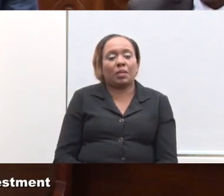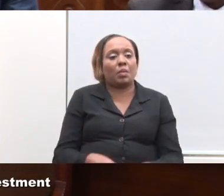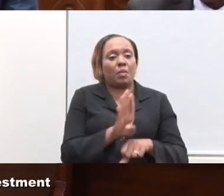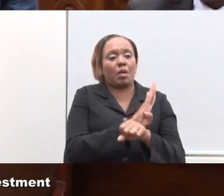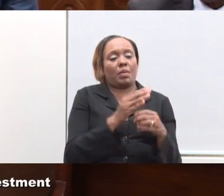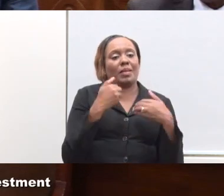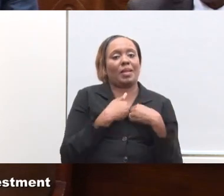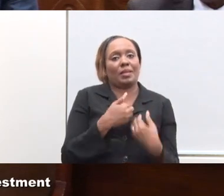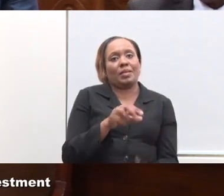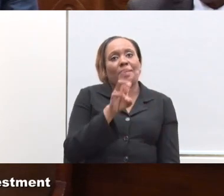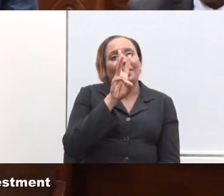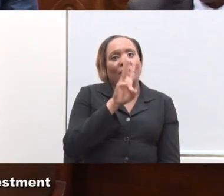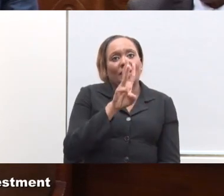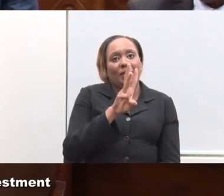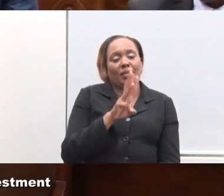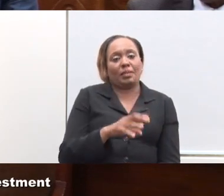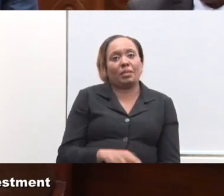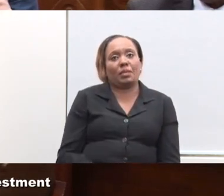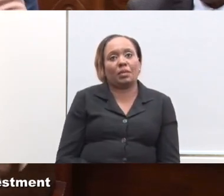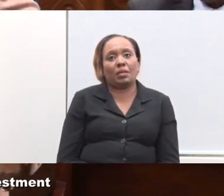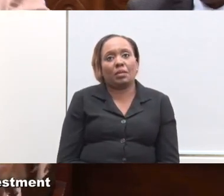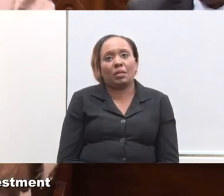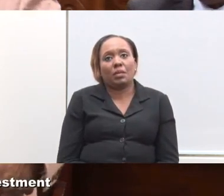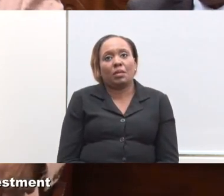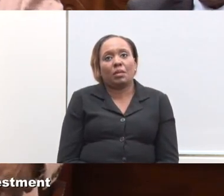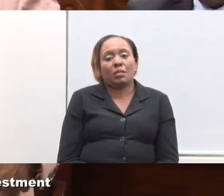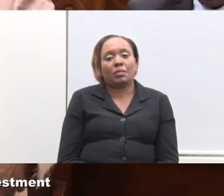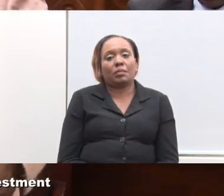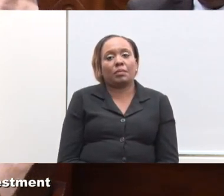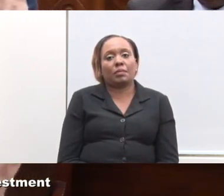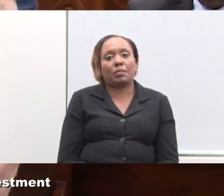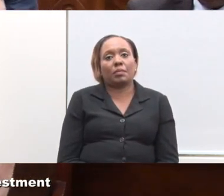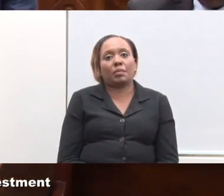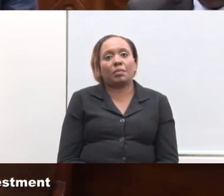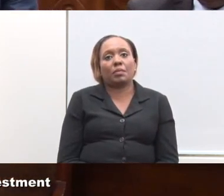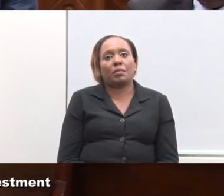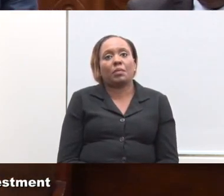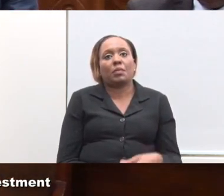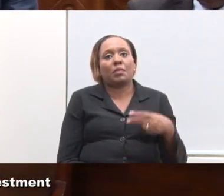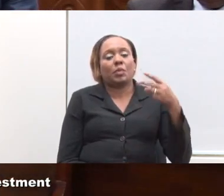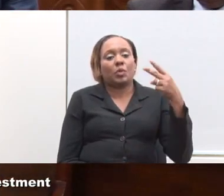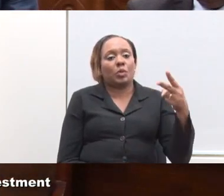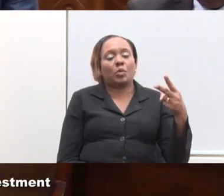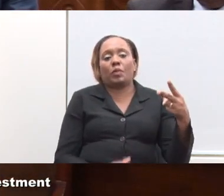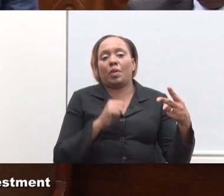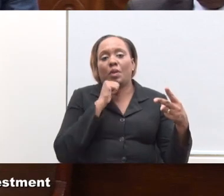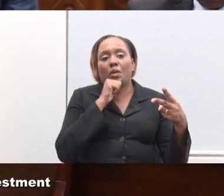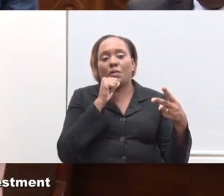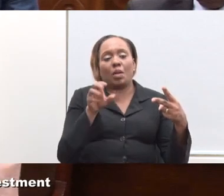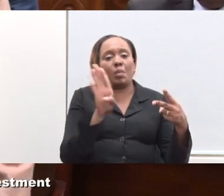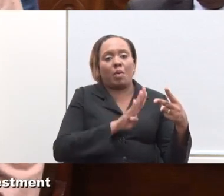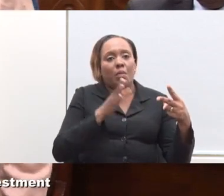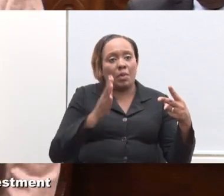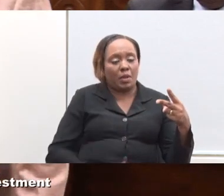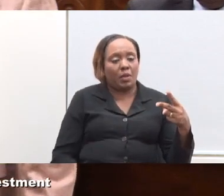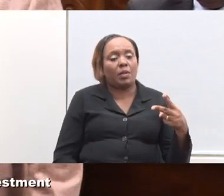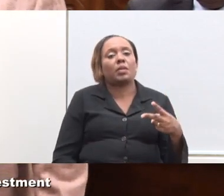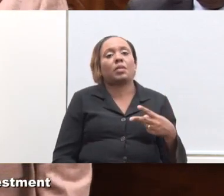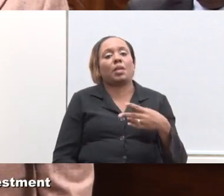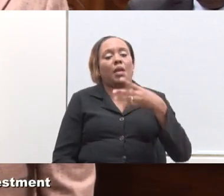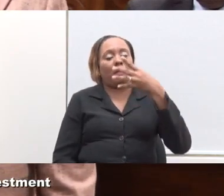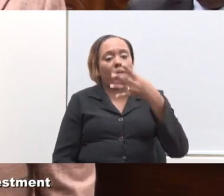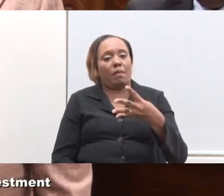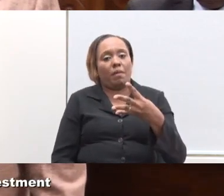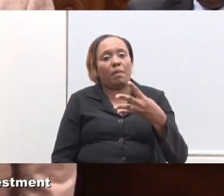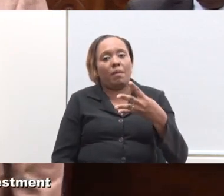6 visitors. 2 who are non-nationals, and the other 4 who are nationals, all of whom came back from the